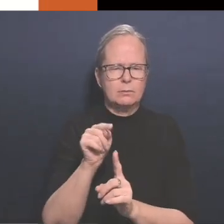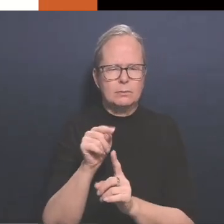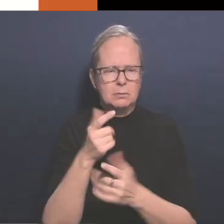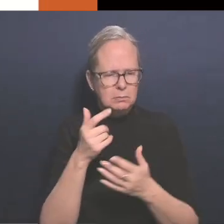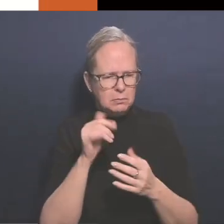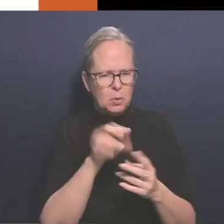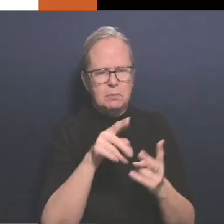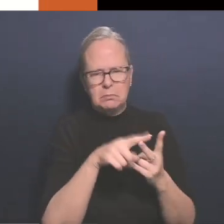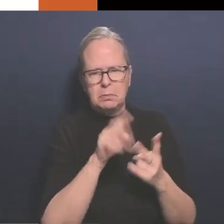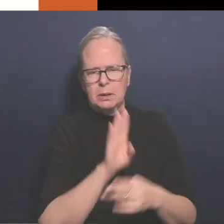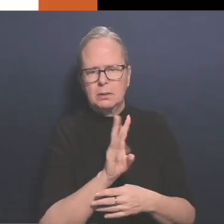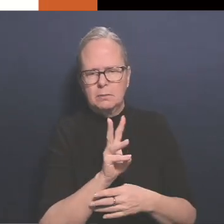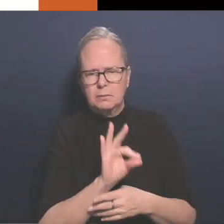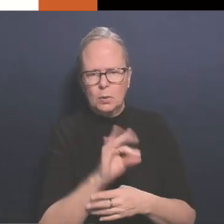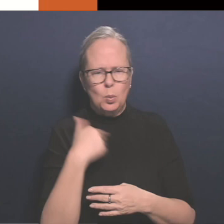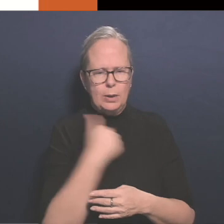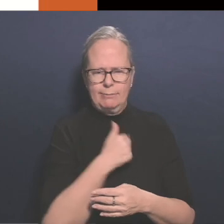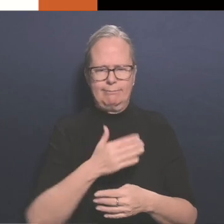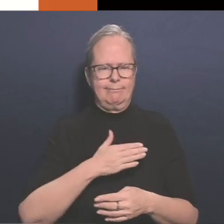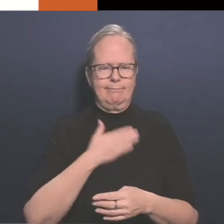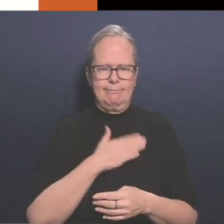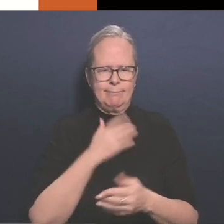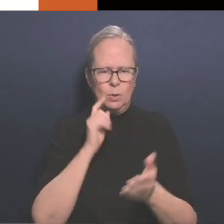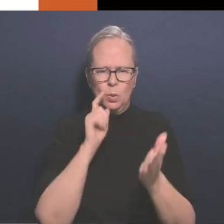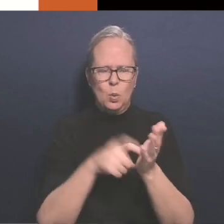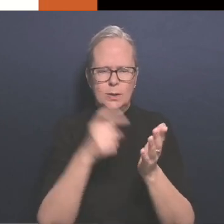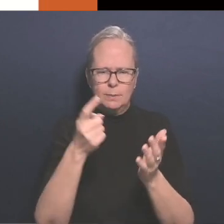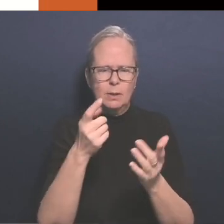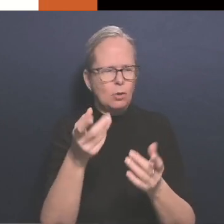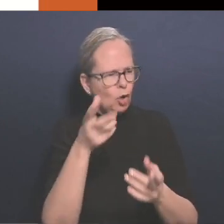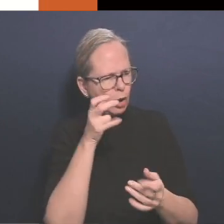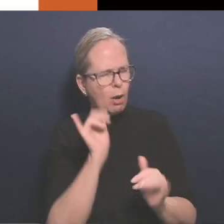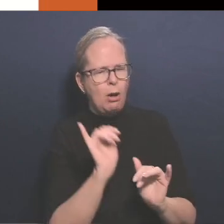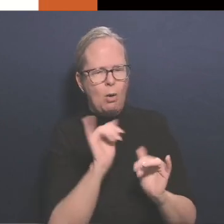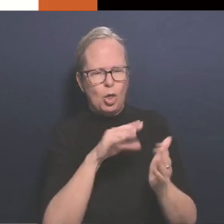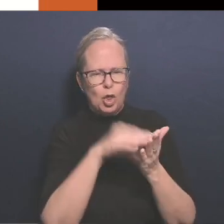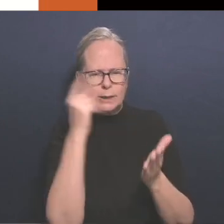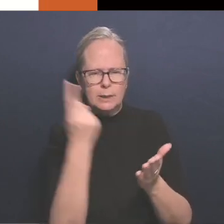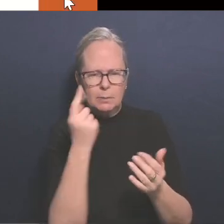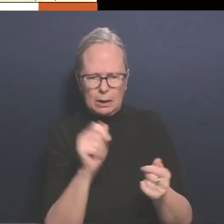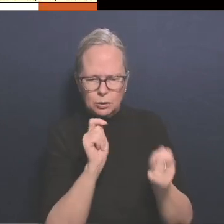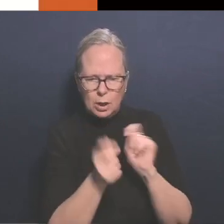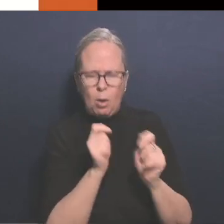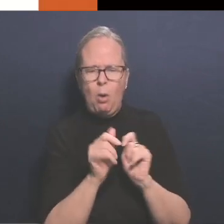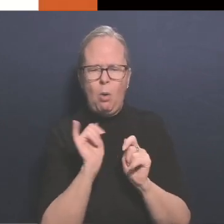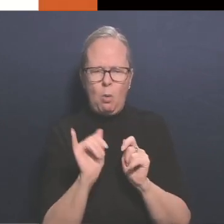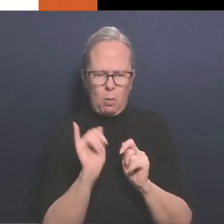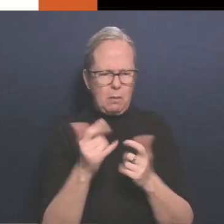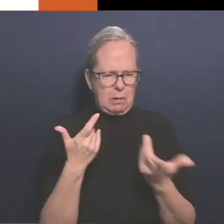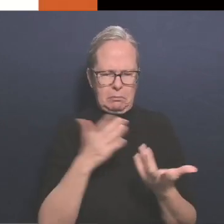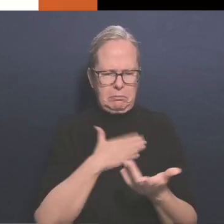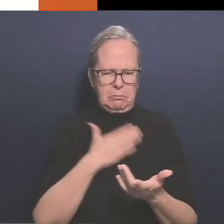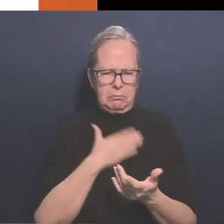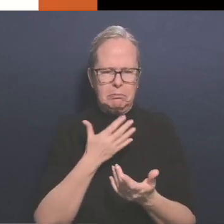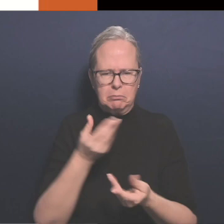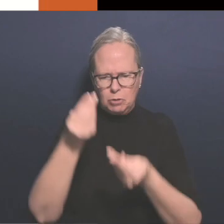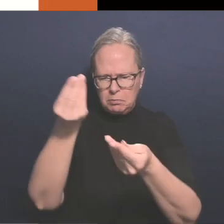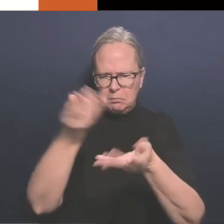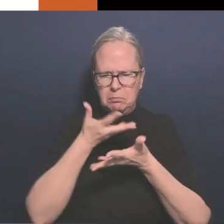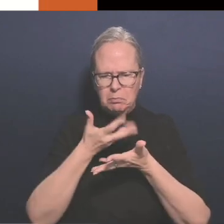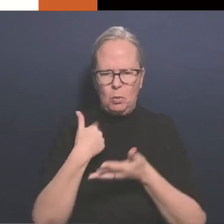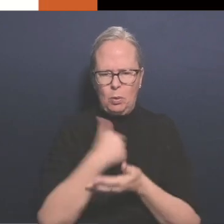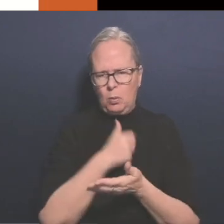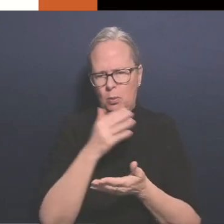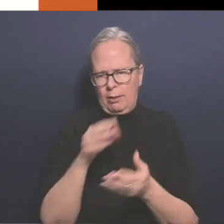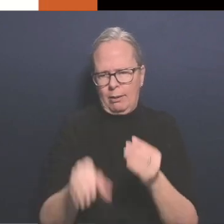what the tool does is to give you like a simplified way of finding what benefits you are eligible to,